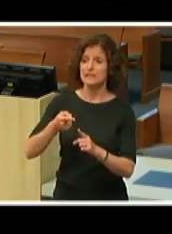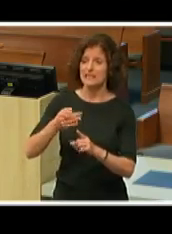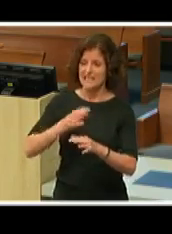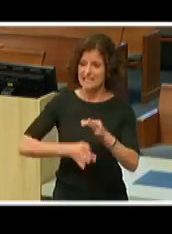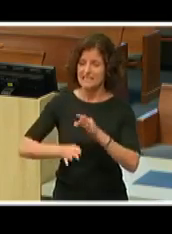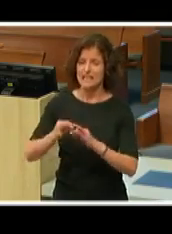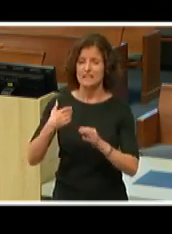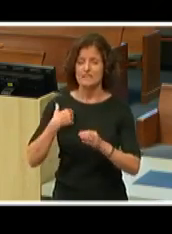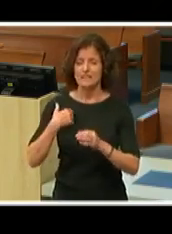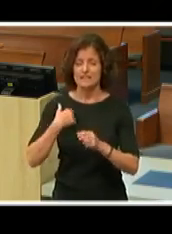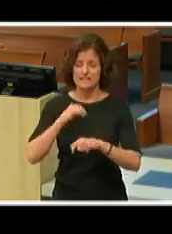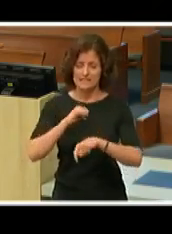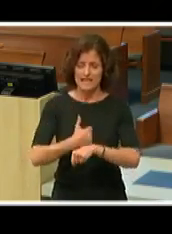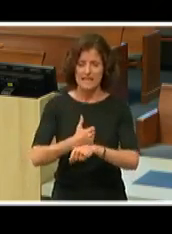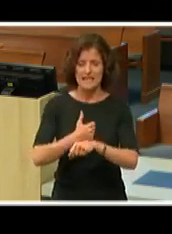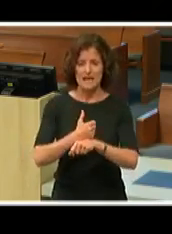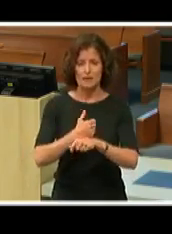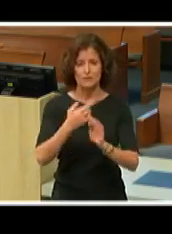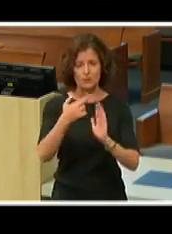standards for each